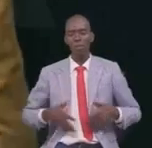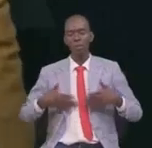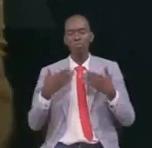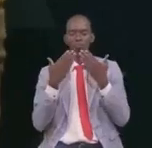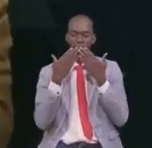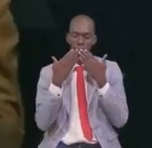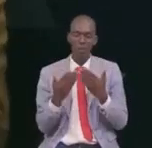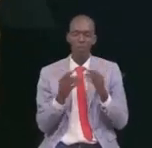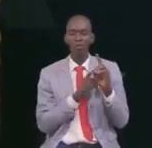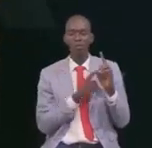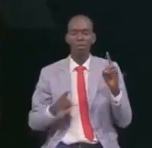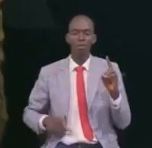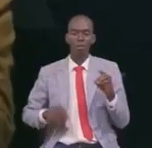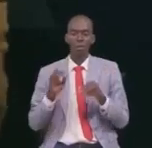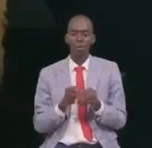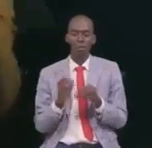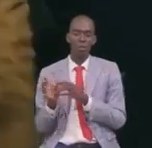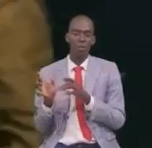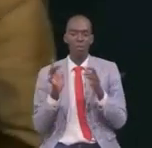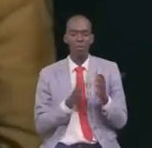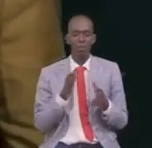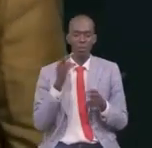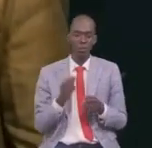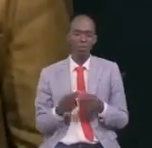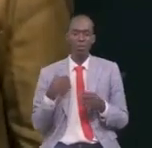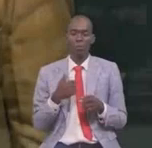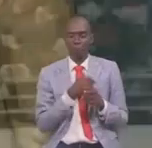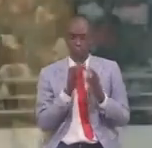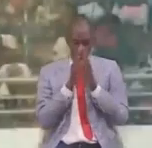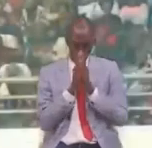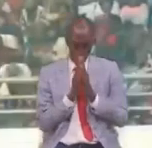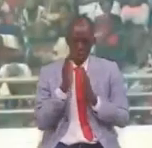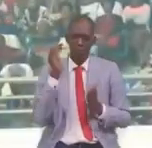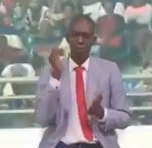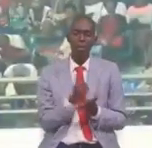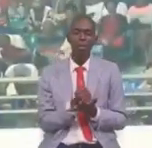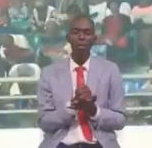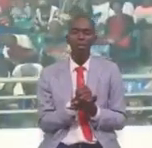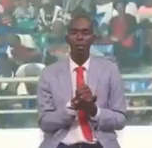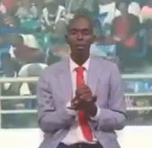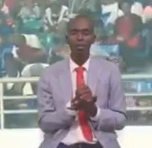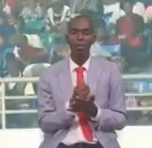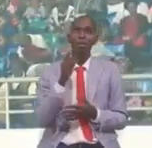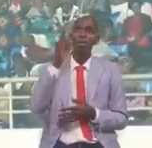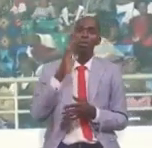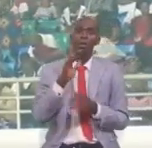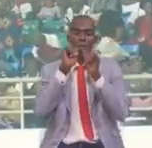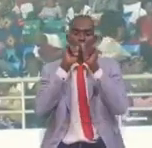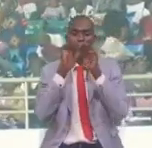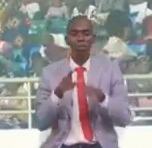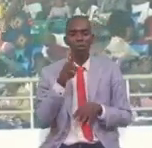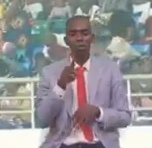you, Lord. In Jesus' name we pray. God bless you.